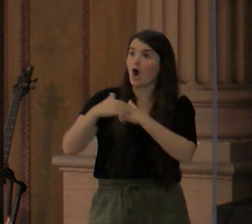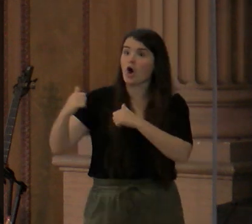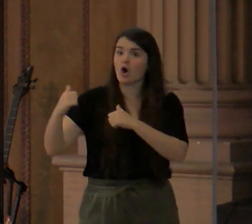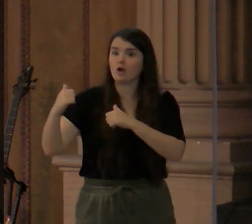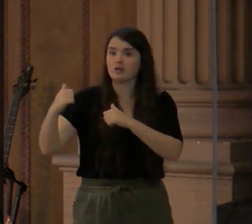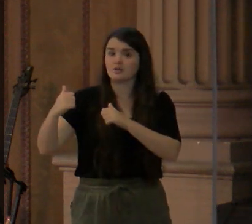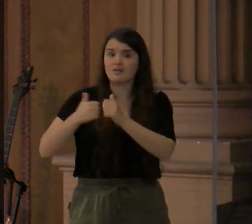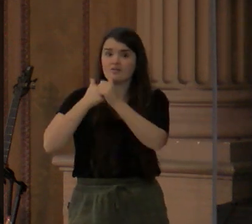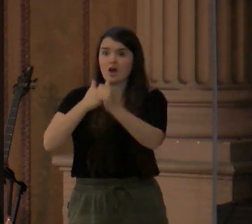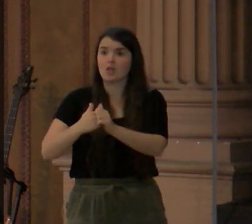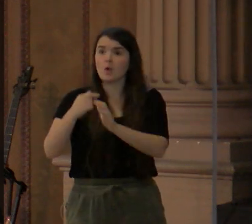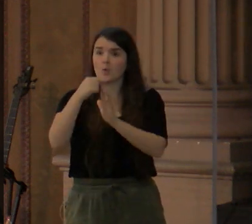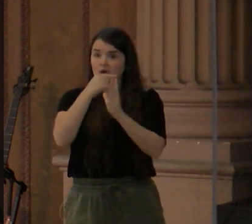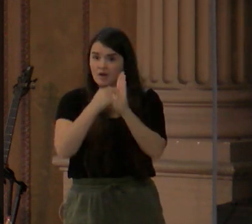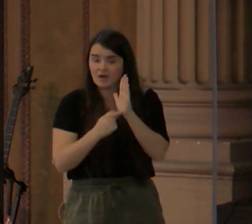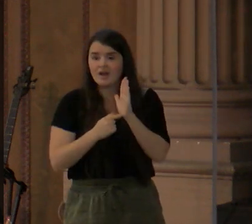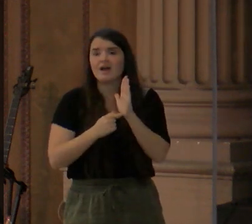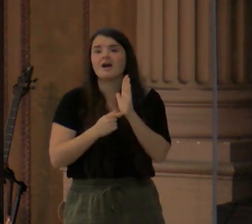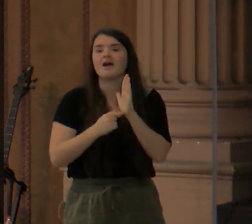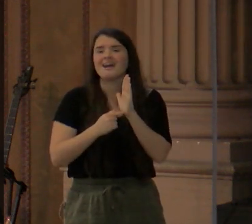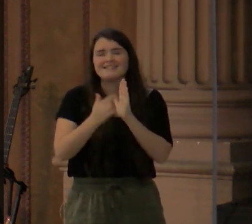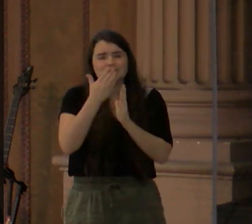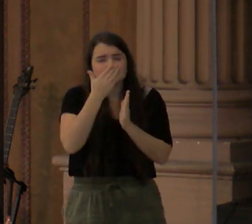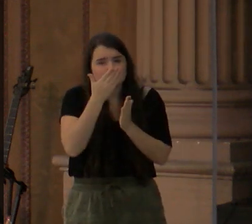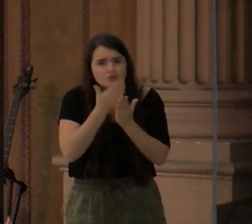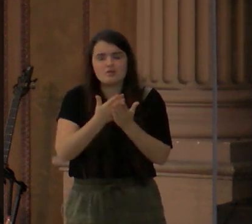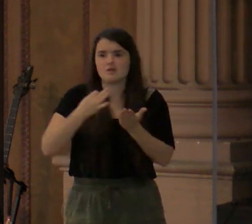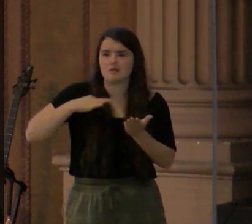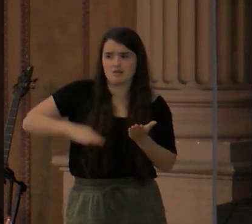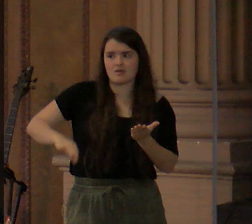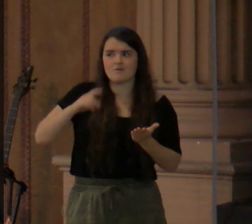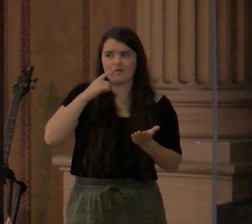for us, and we walk in those ways.